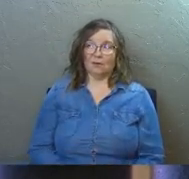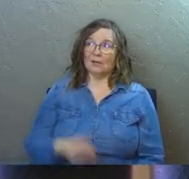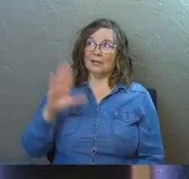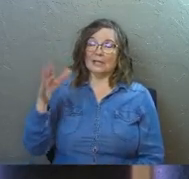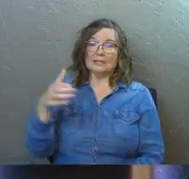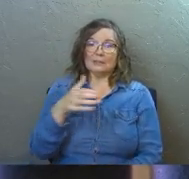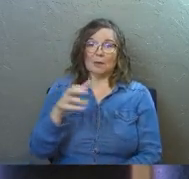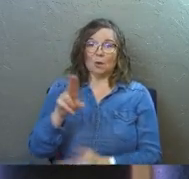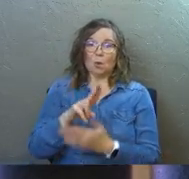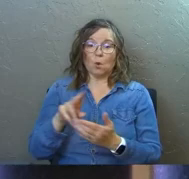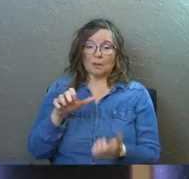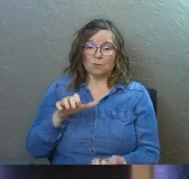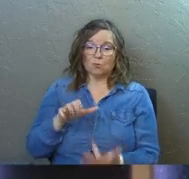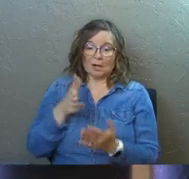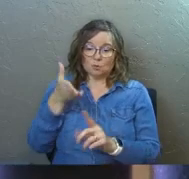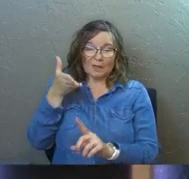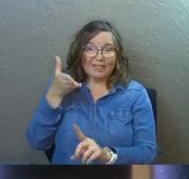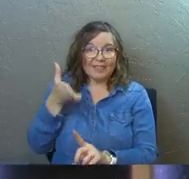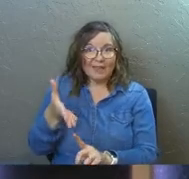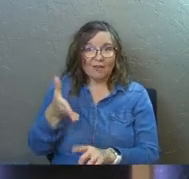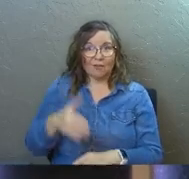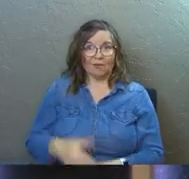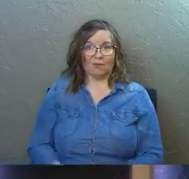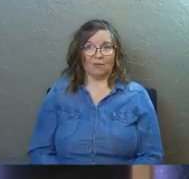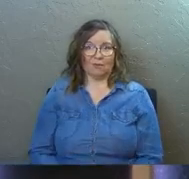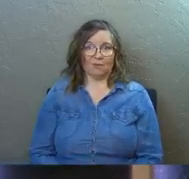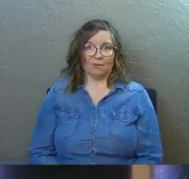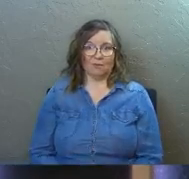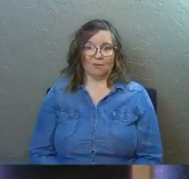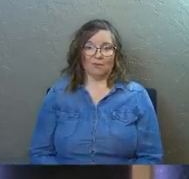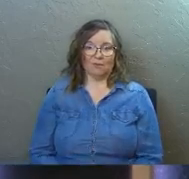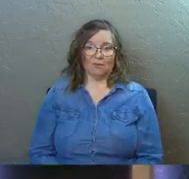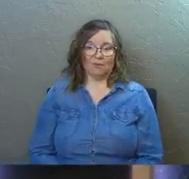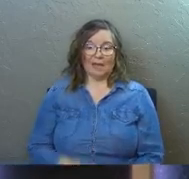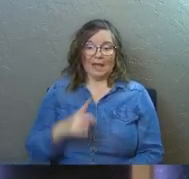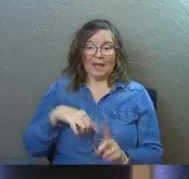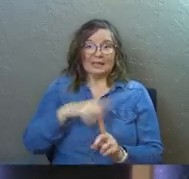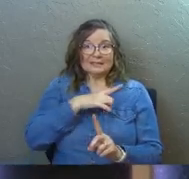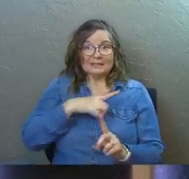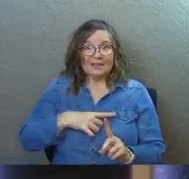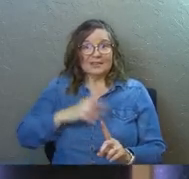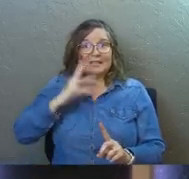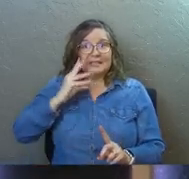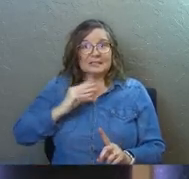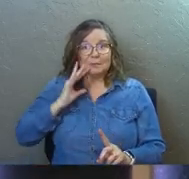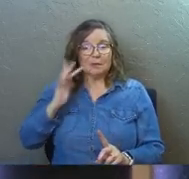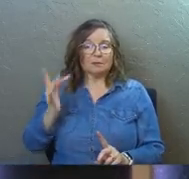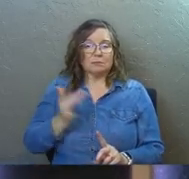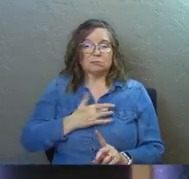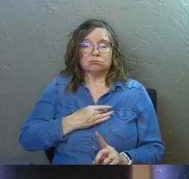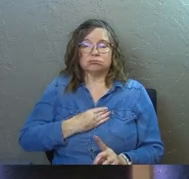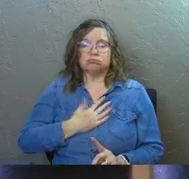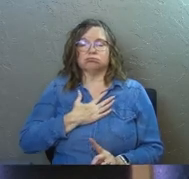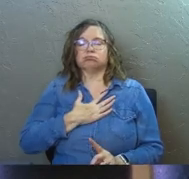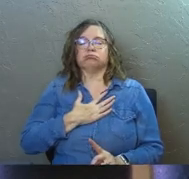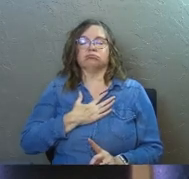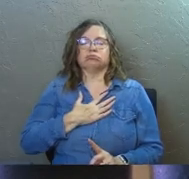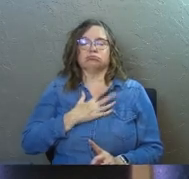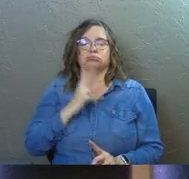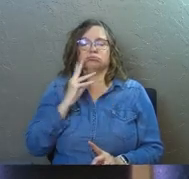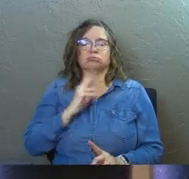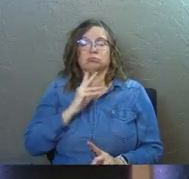His power, his holiness, his presence was there. And they experienced it. Have you experienced